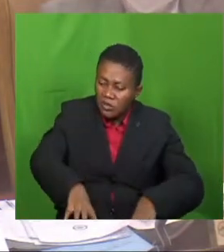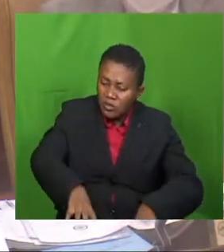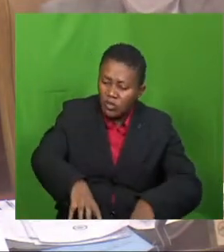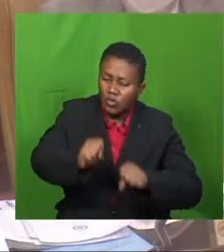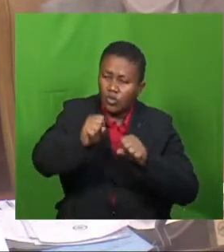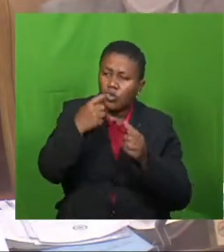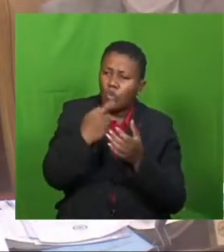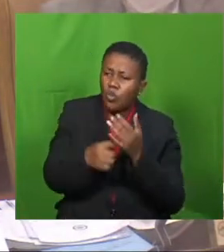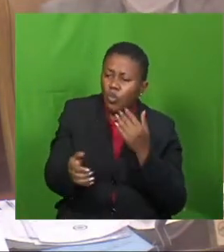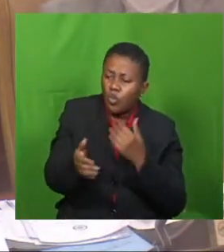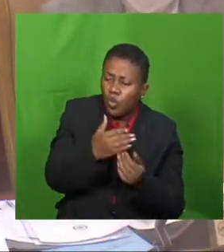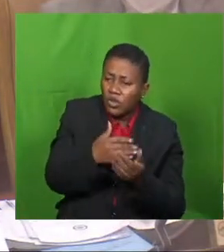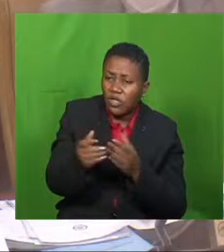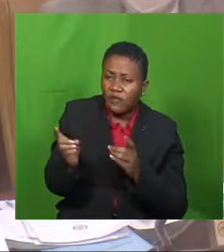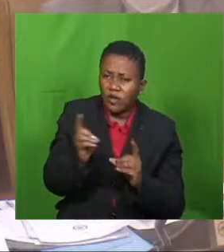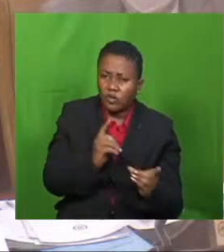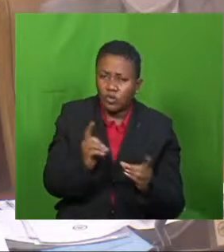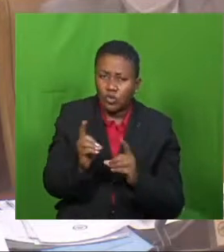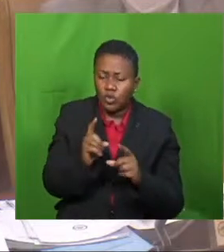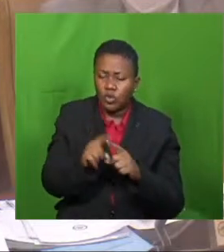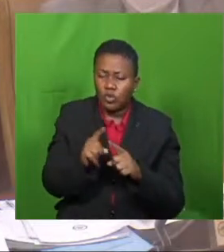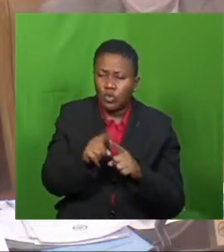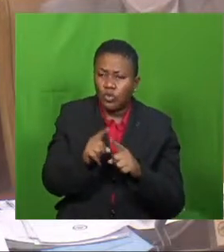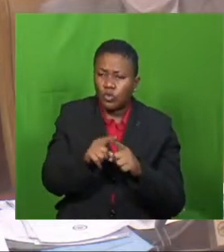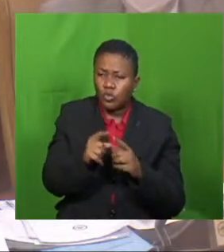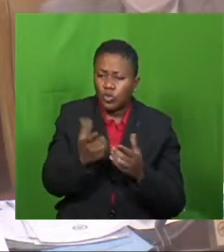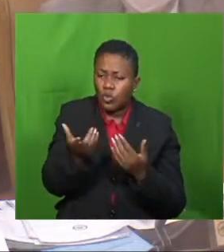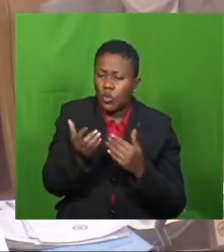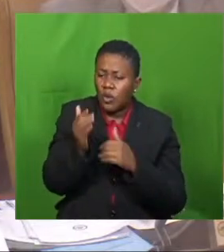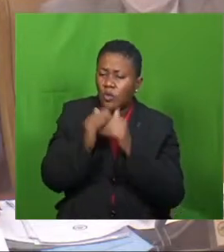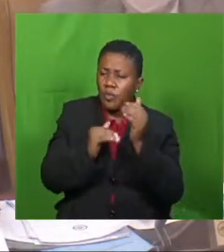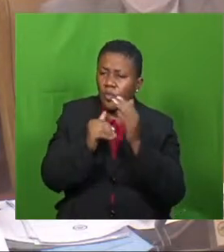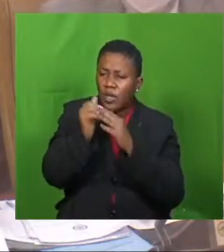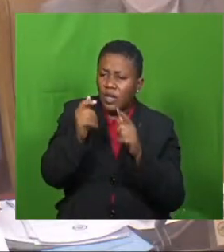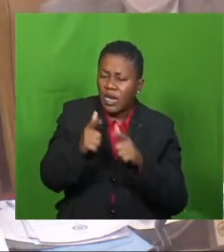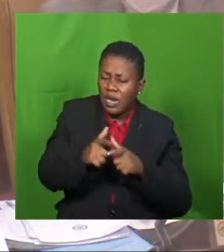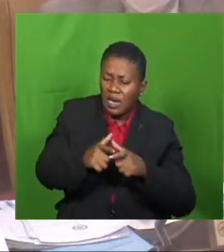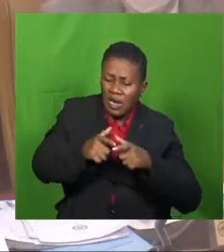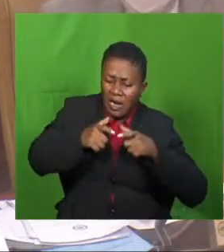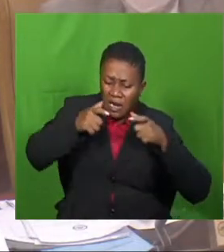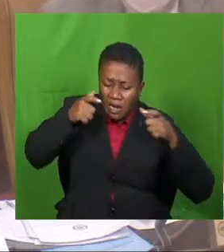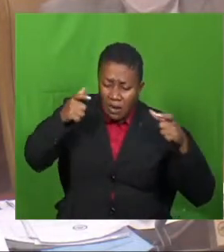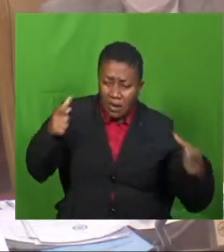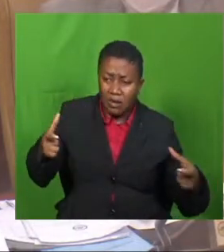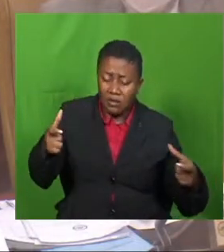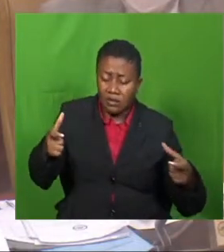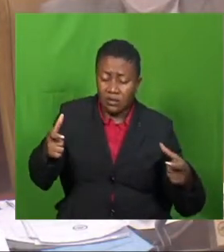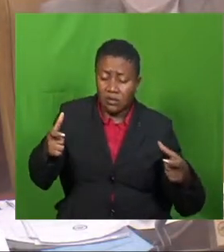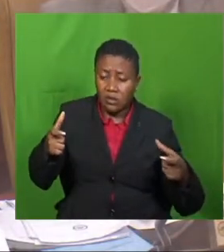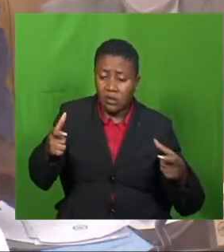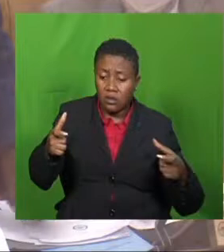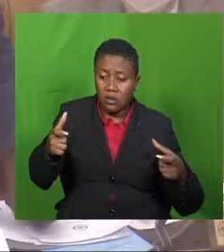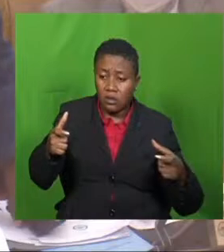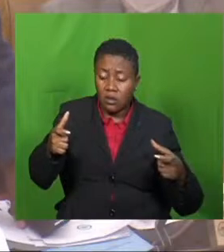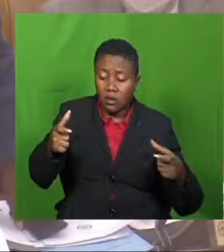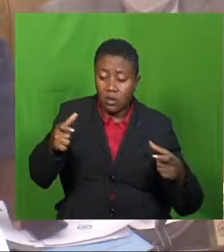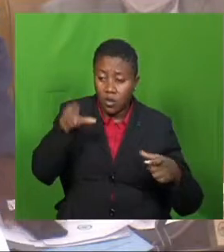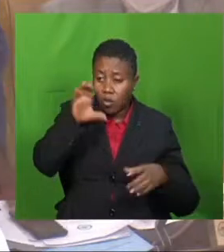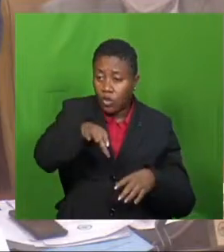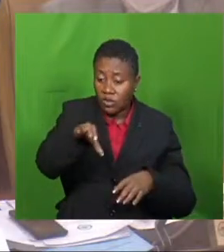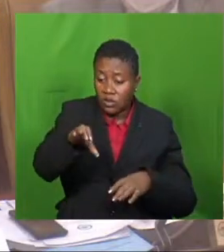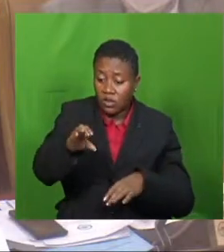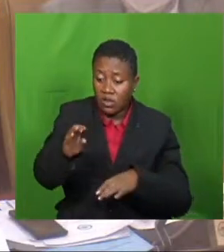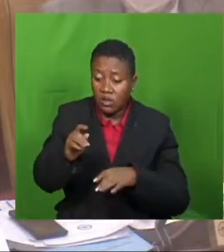we build the largest continental trade union in Africa. Mr. Speaker, the leader also